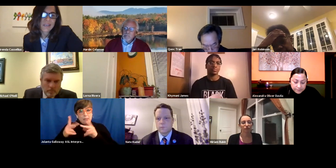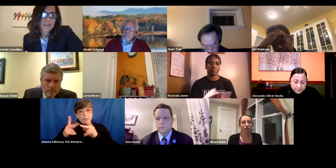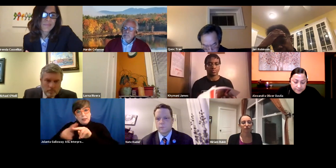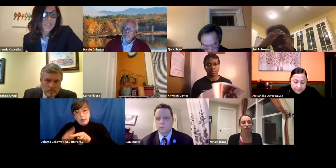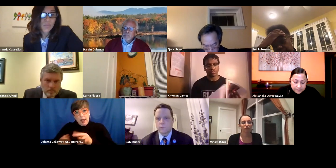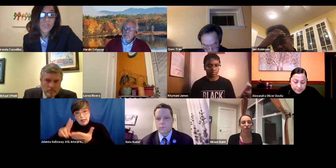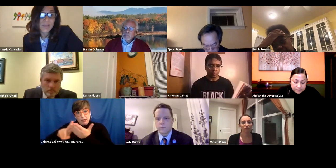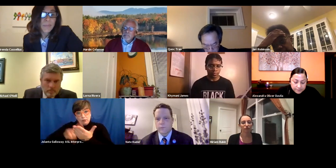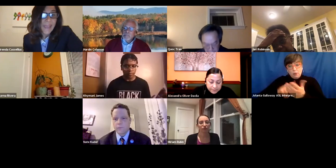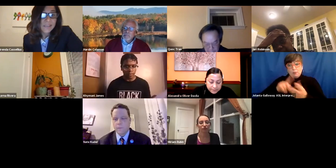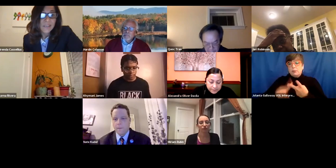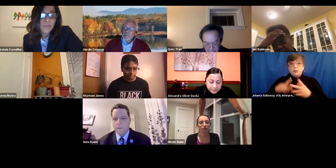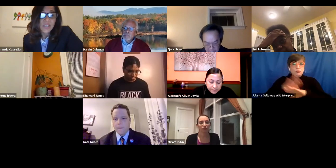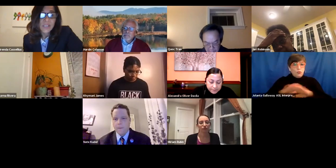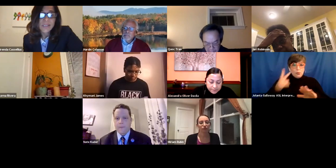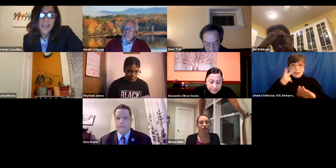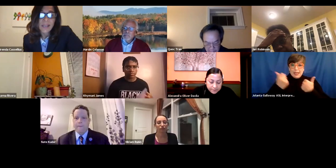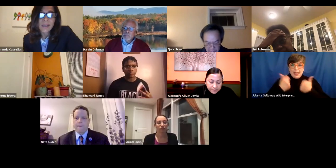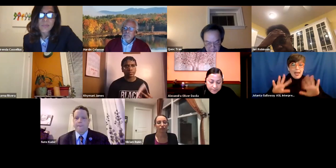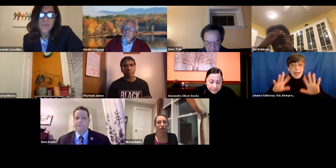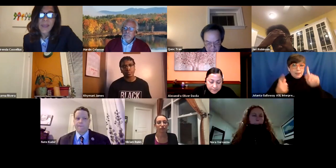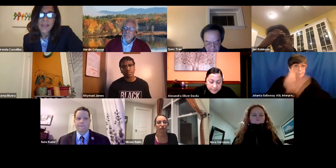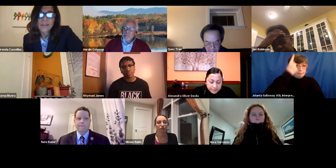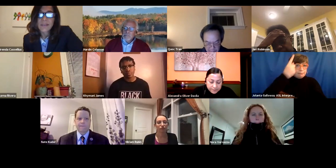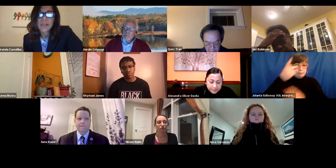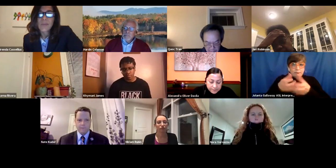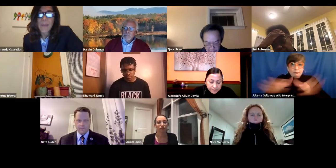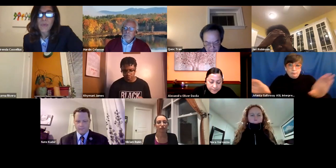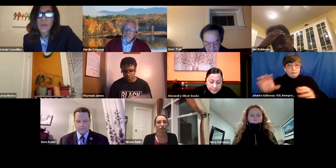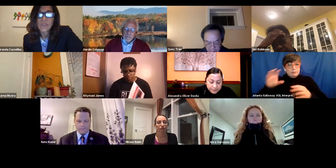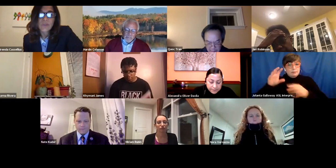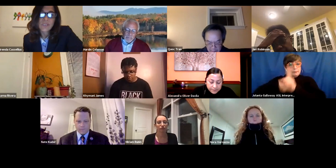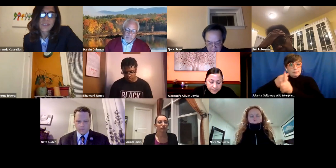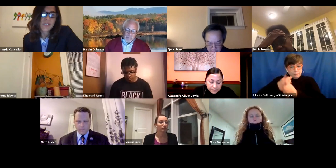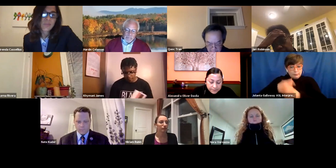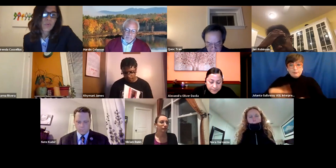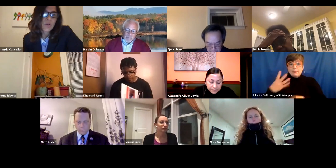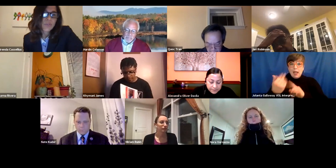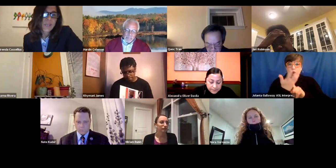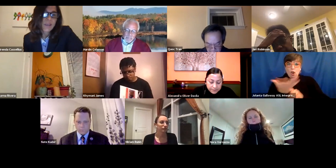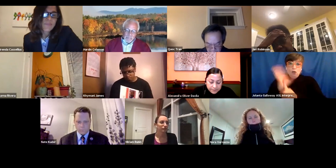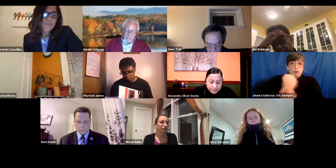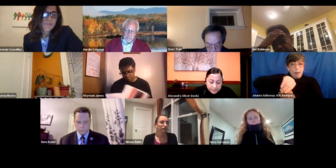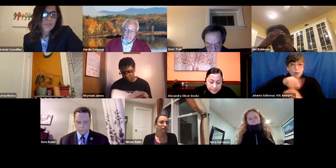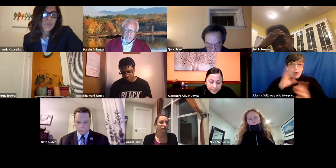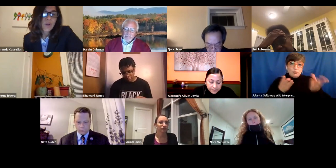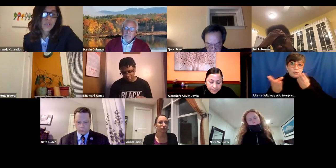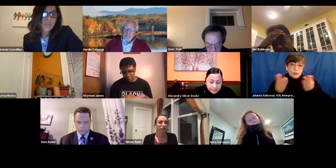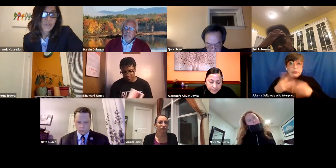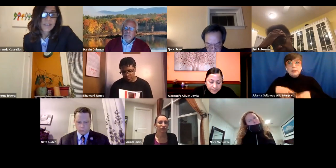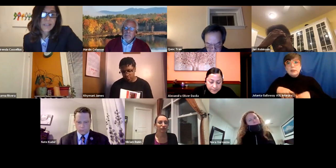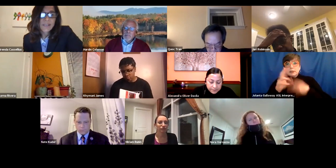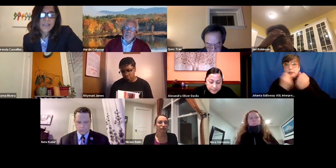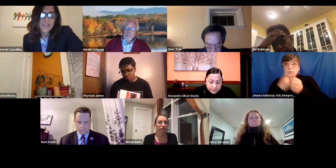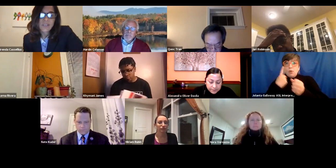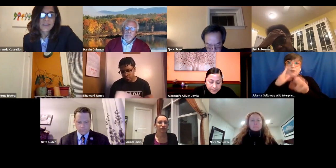see disparate impacts in their budgets, and it provides the needed wraparound services and supports for our